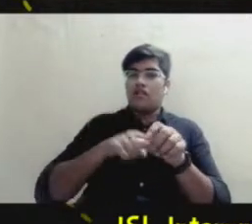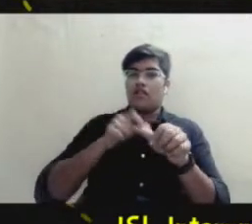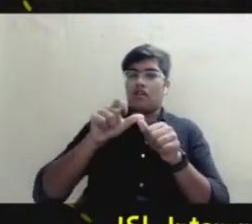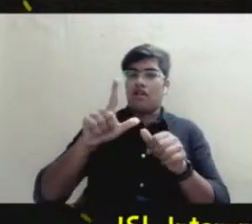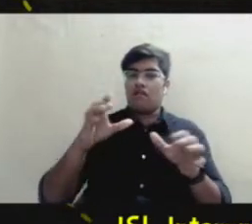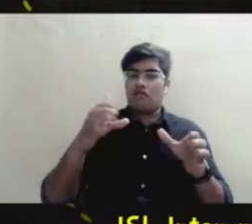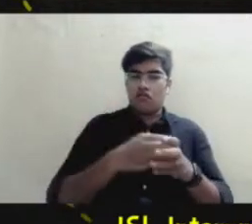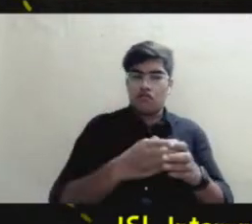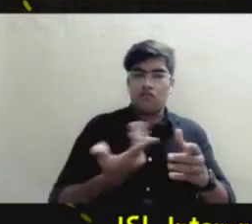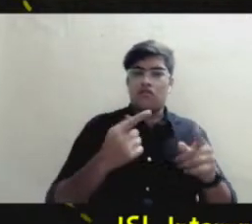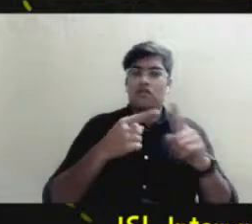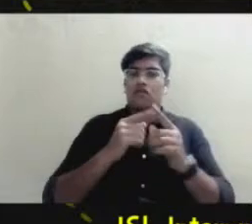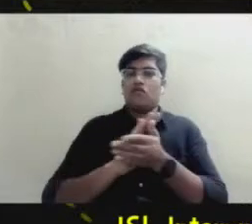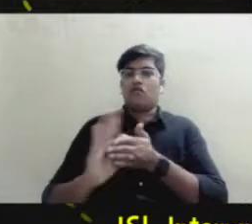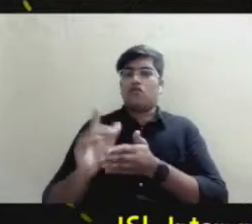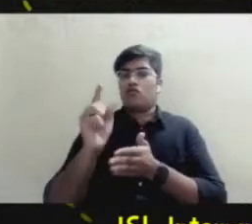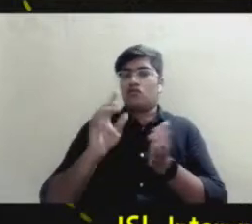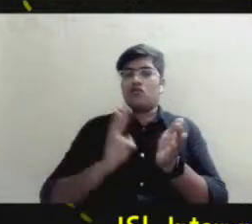a